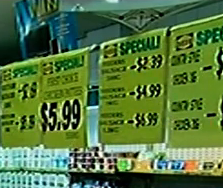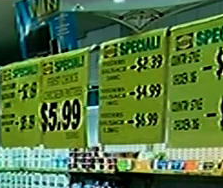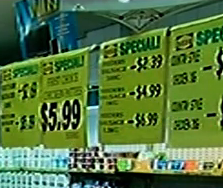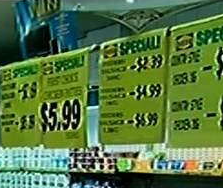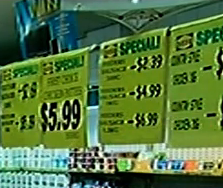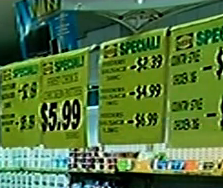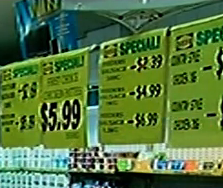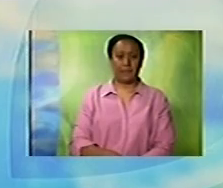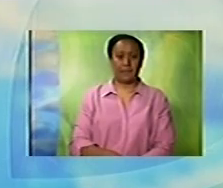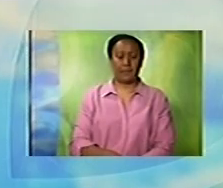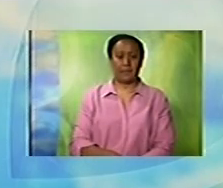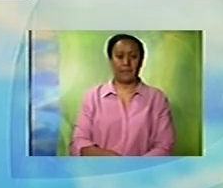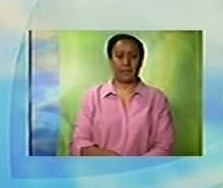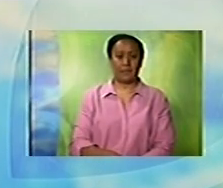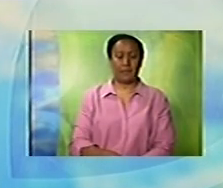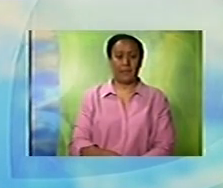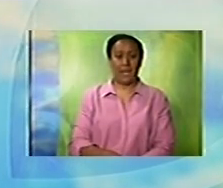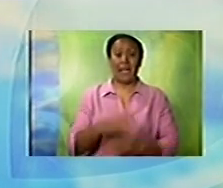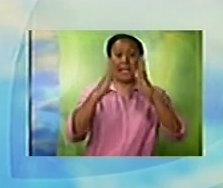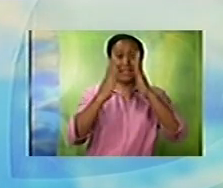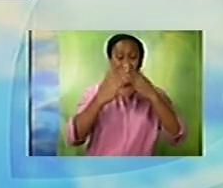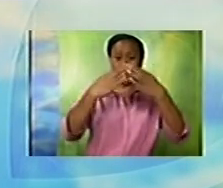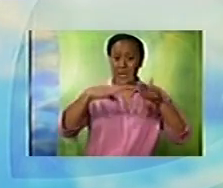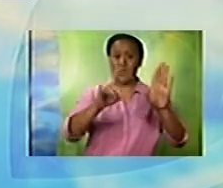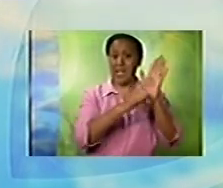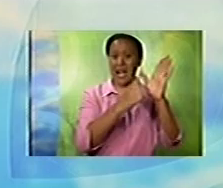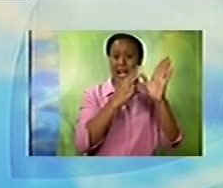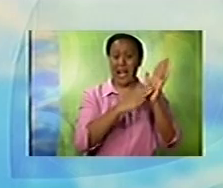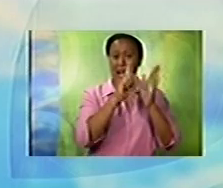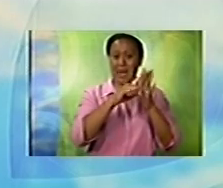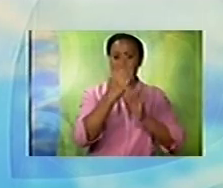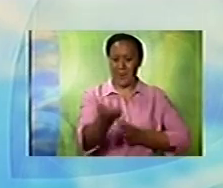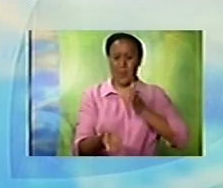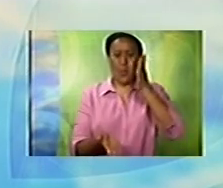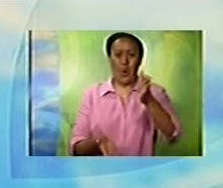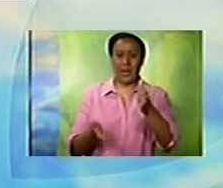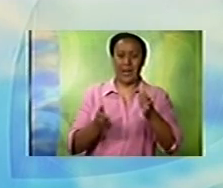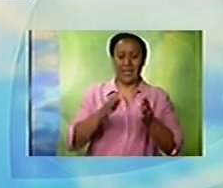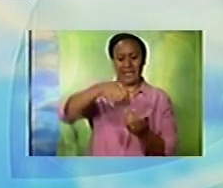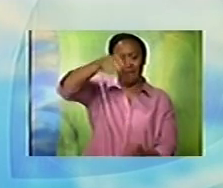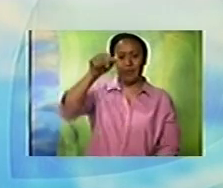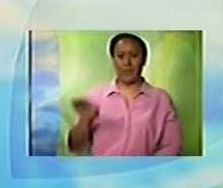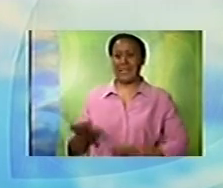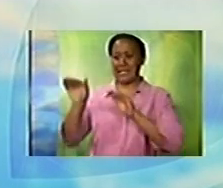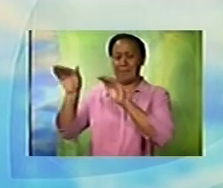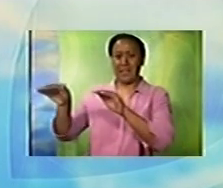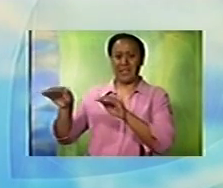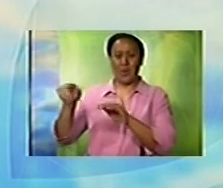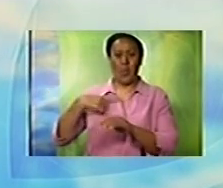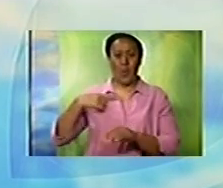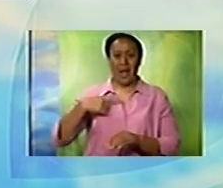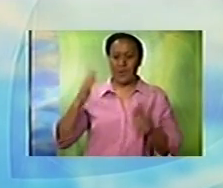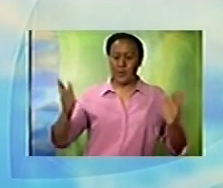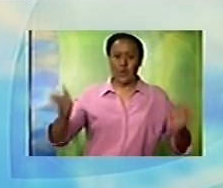from Monday. The Lami Town Council has been awarded a certificate of participation on that bauxite was a threat of